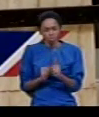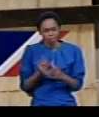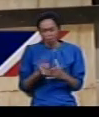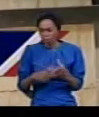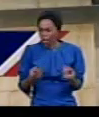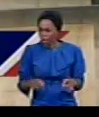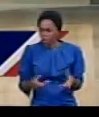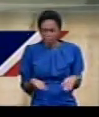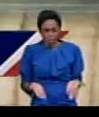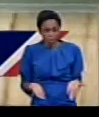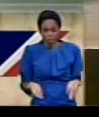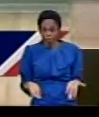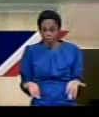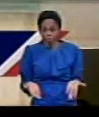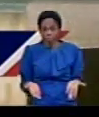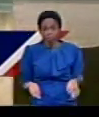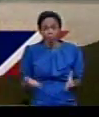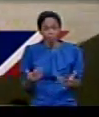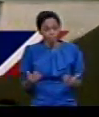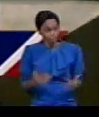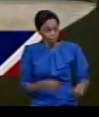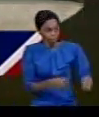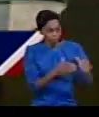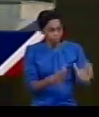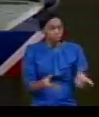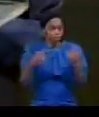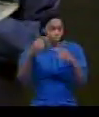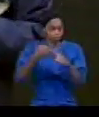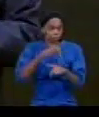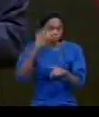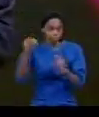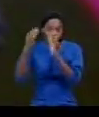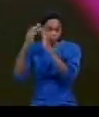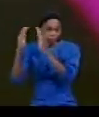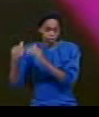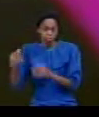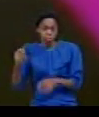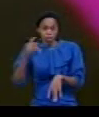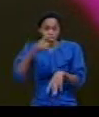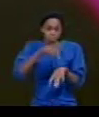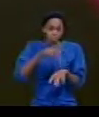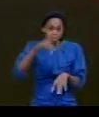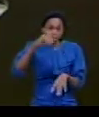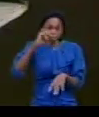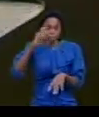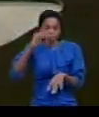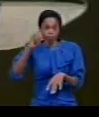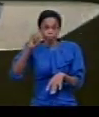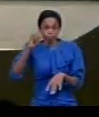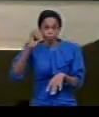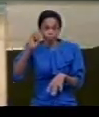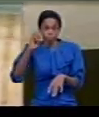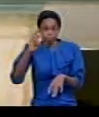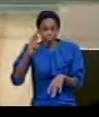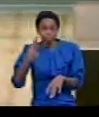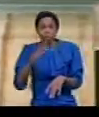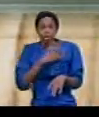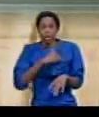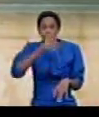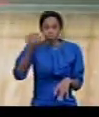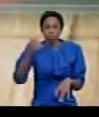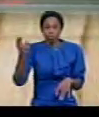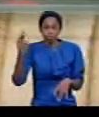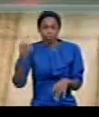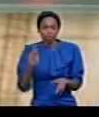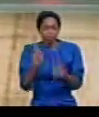here? The apostles had come from Jerusalem, Peter and John. And these people who knew the Lord and believed